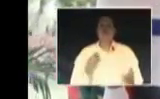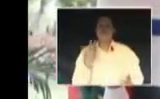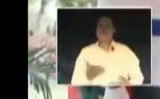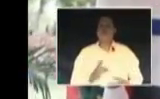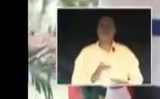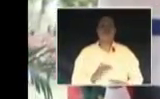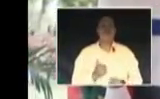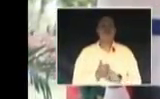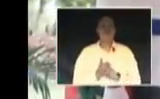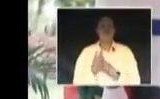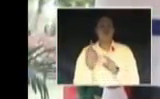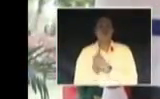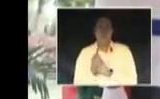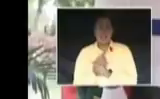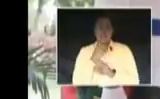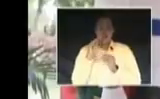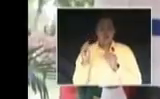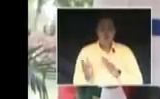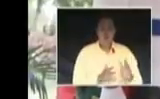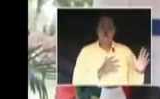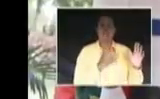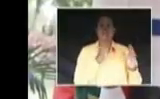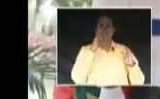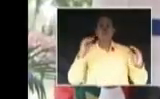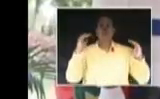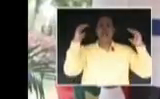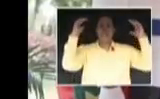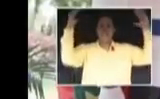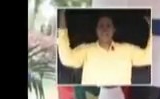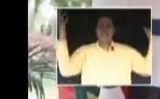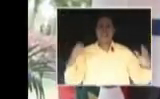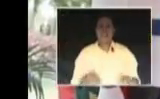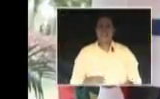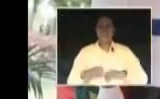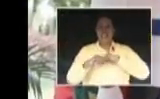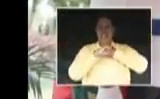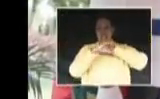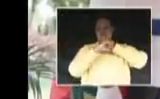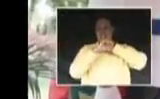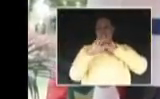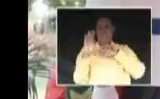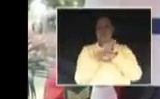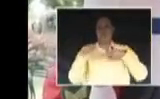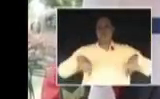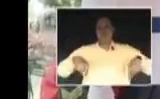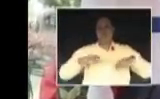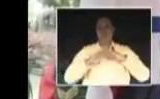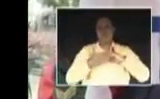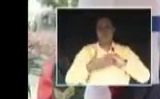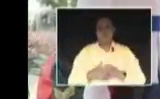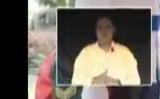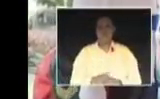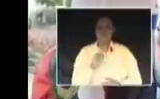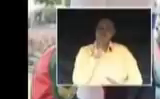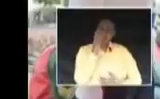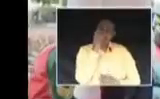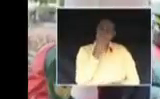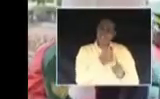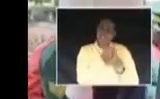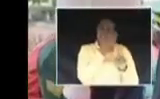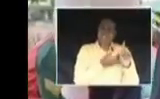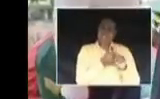to regularize, to organize, and to elevate the advertising business in Jamaica. Interestingly,